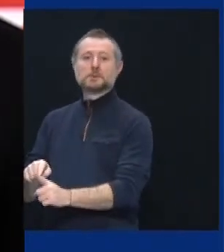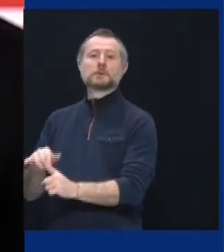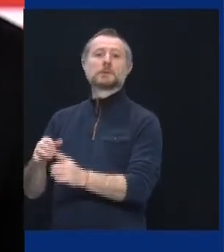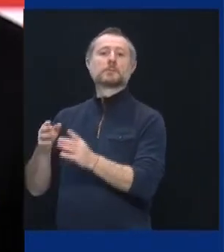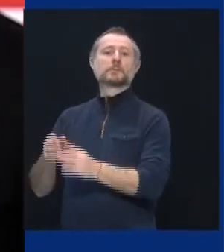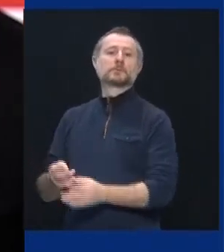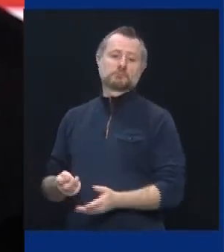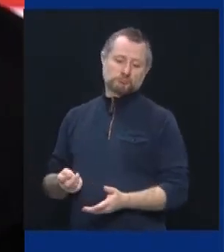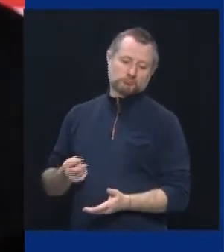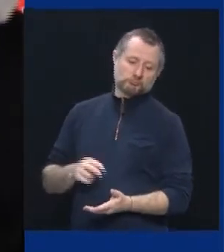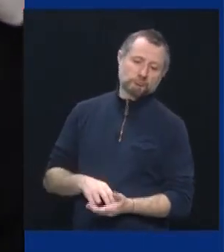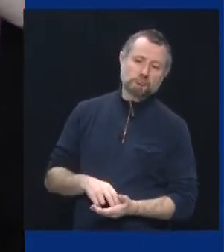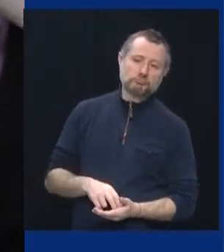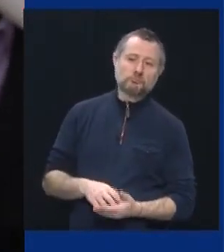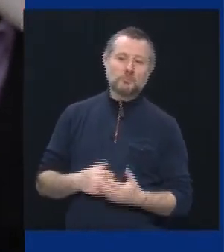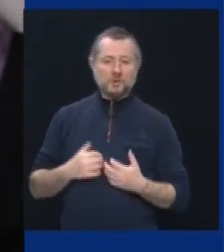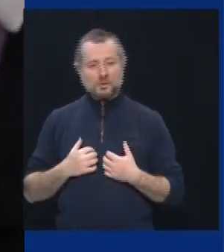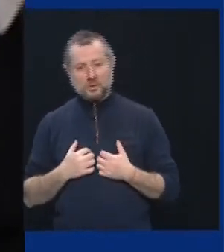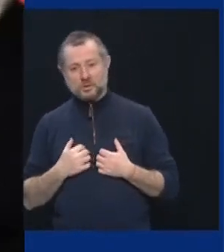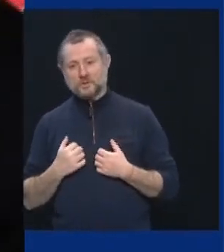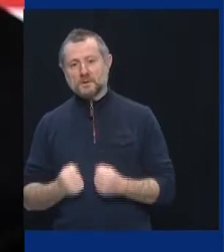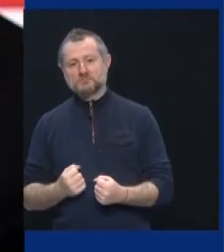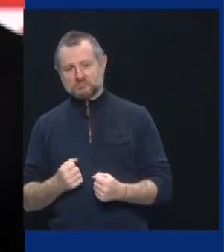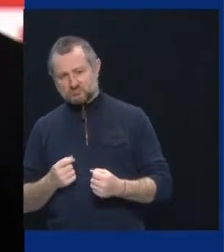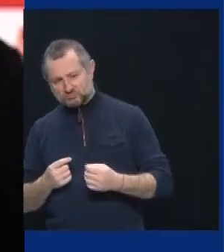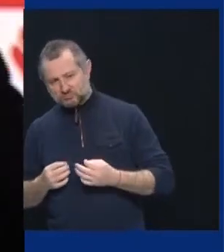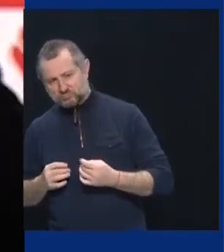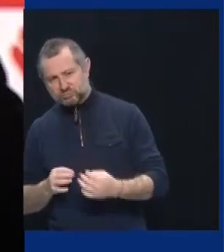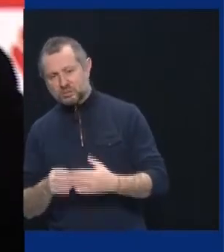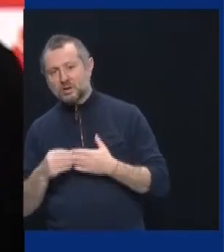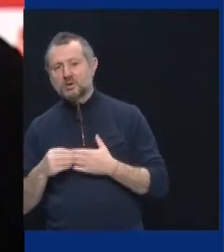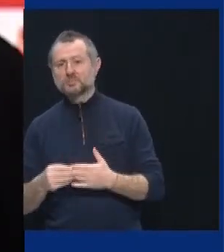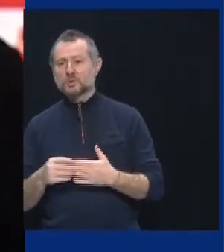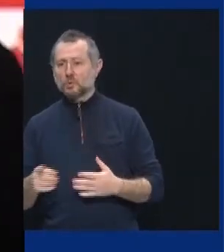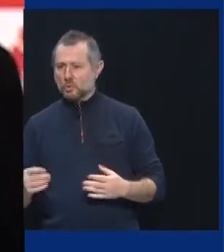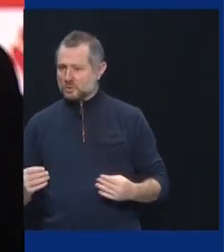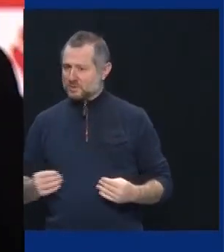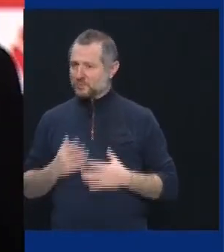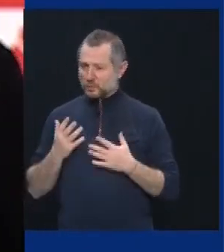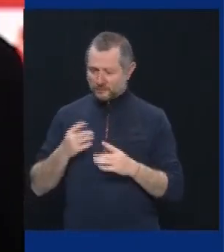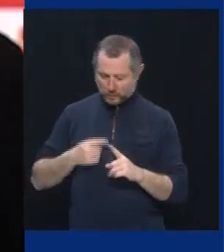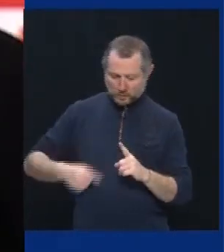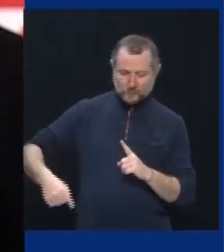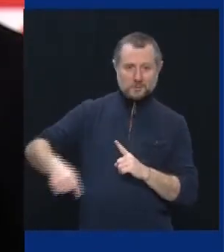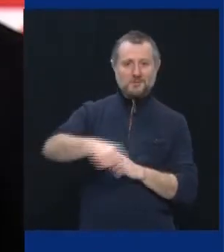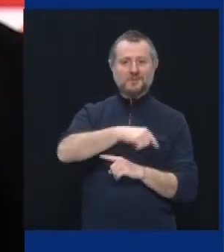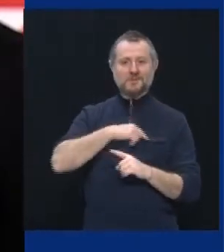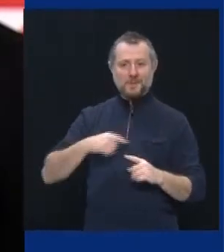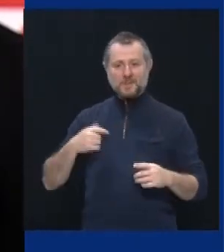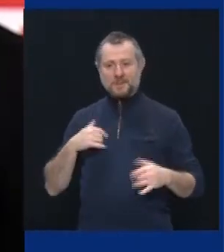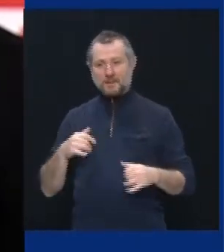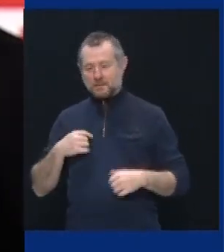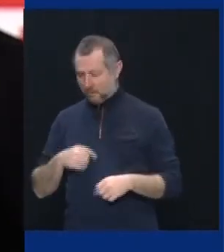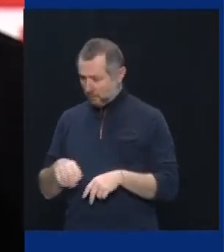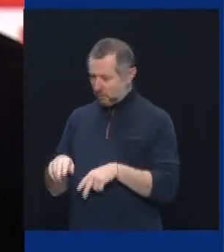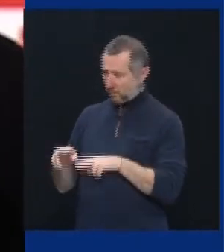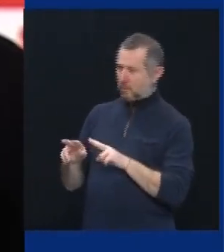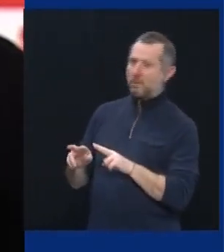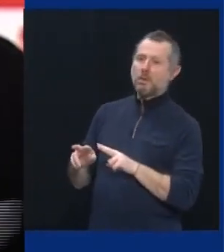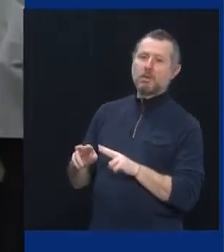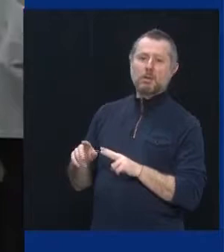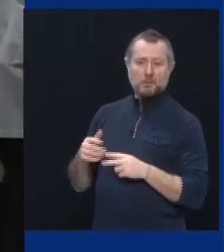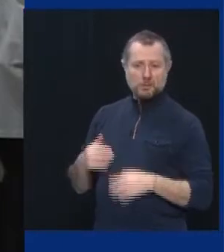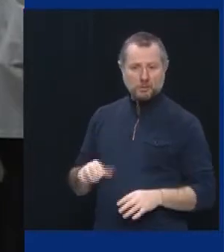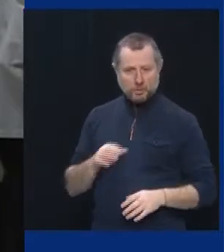to lead the way. An inspiration to all of us, an inspiration to me to this day.